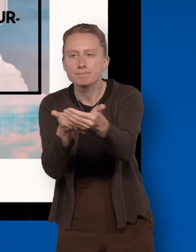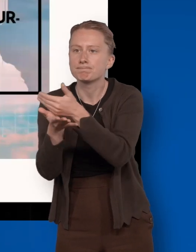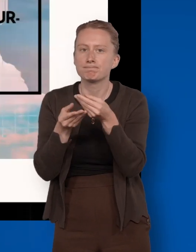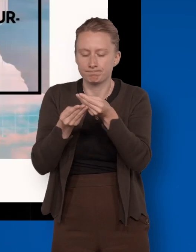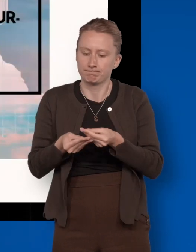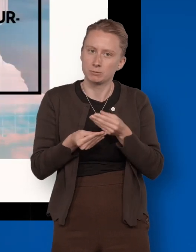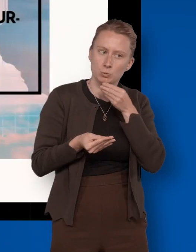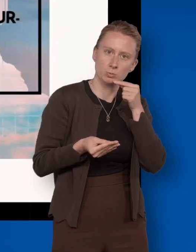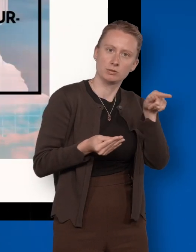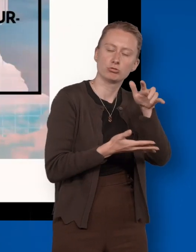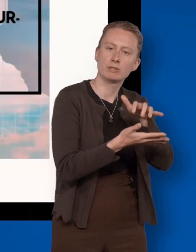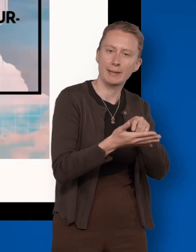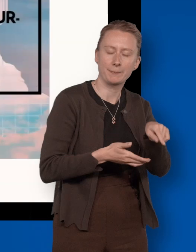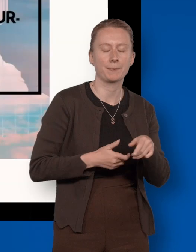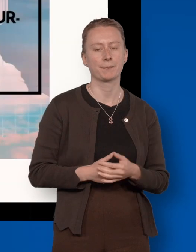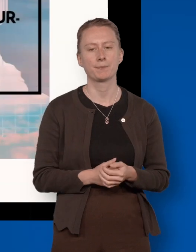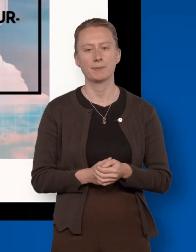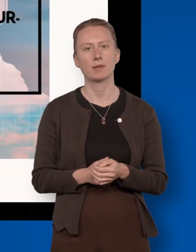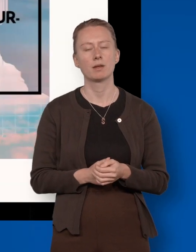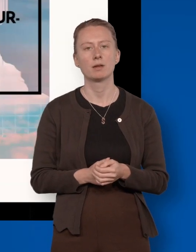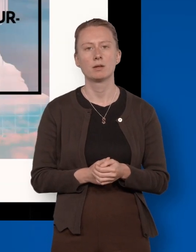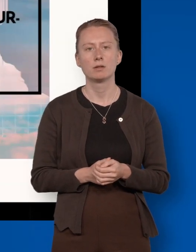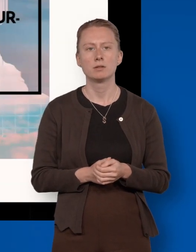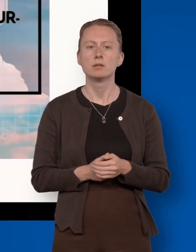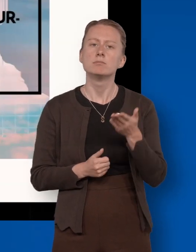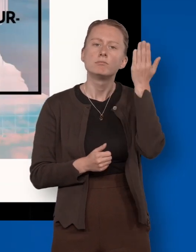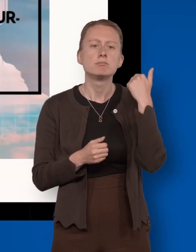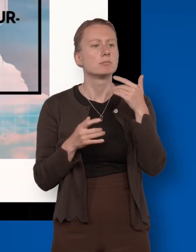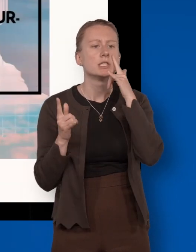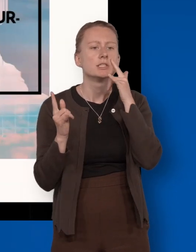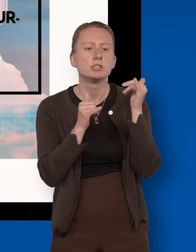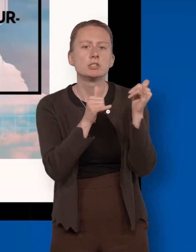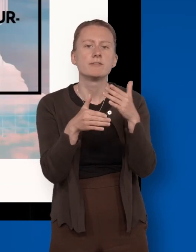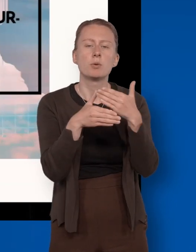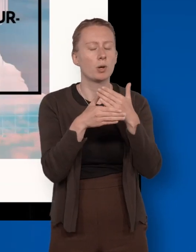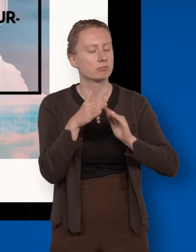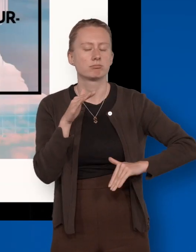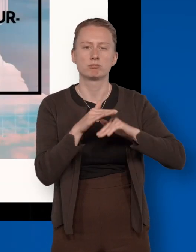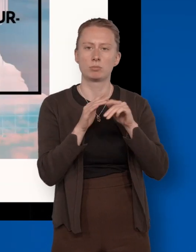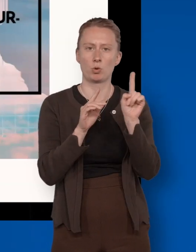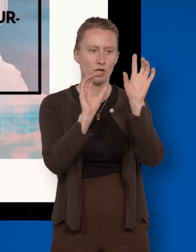And originally all of our survey work was, of course, completely categorical, by which I mean sort of,